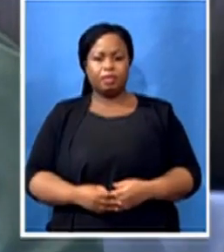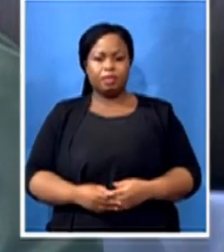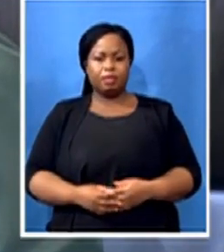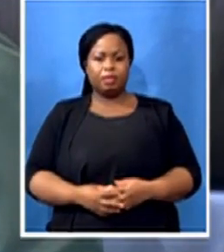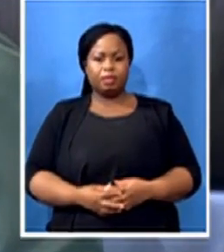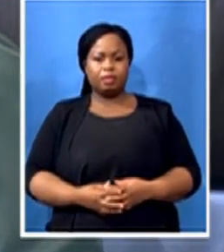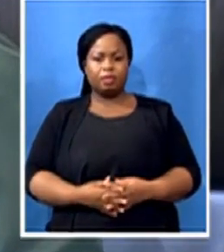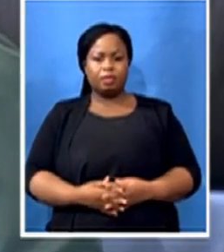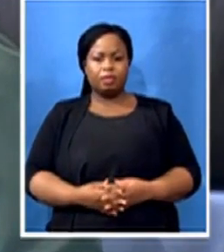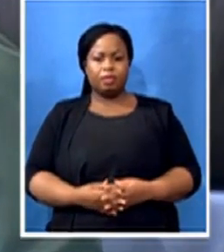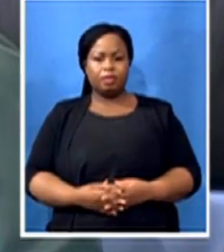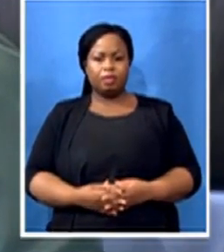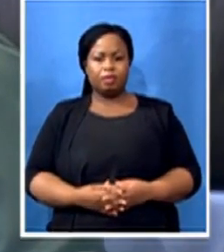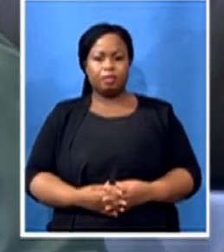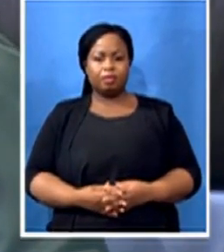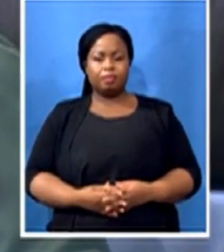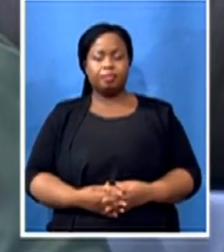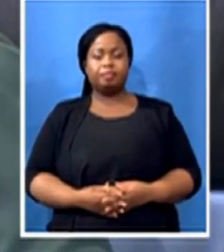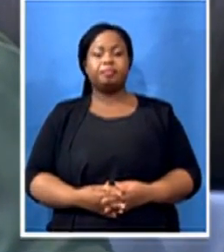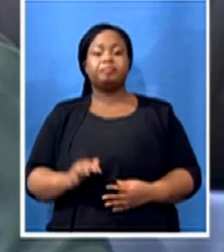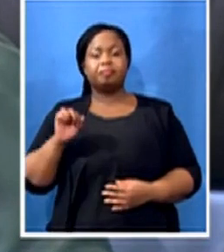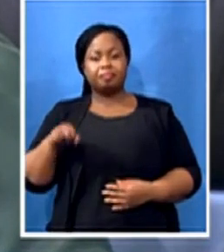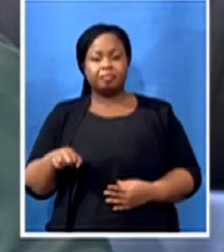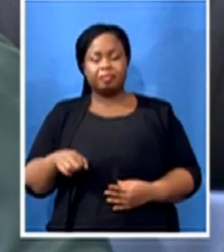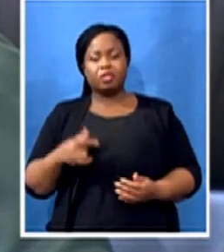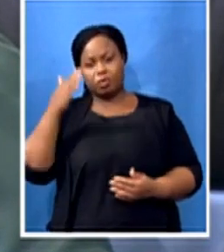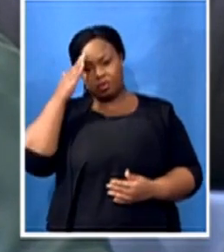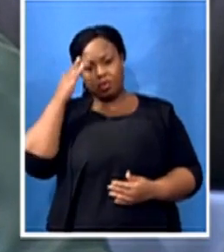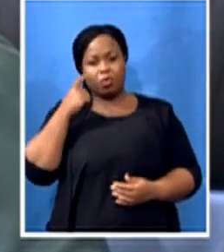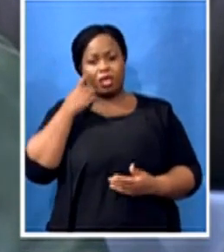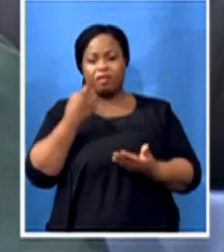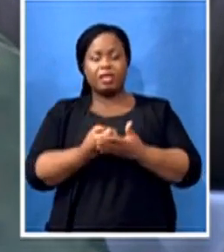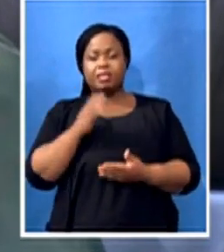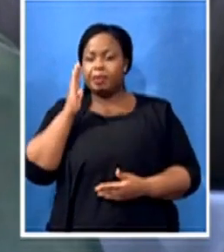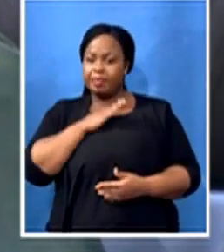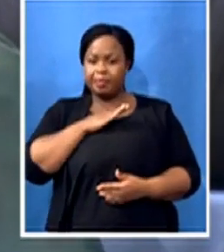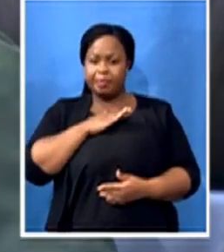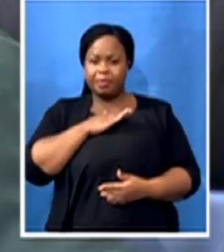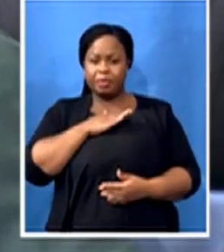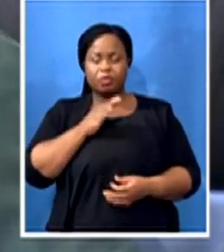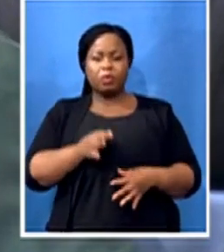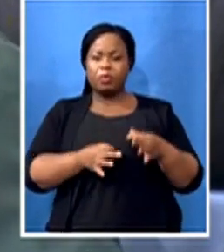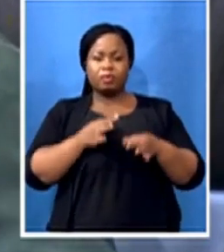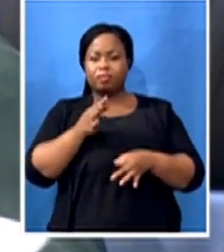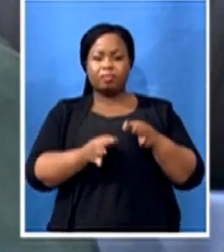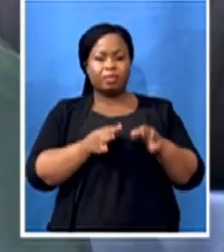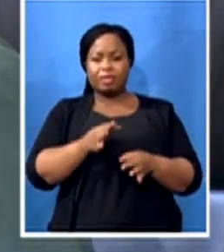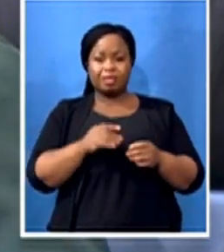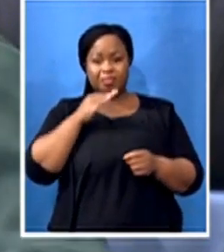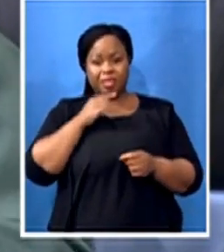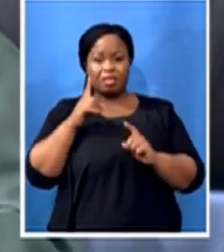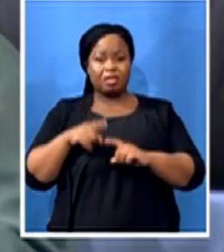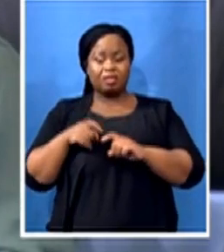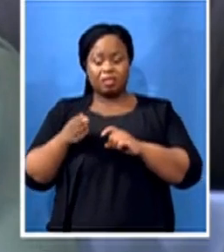although the absence of evidence on justification does not exempt this court from the